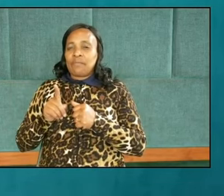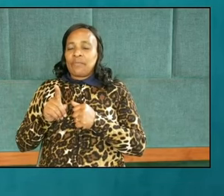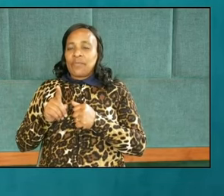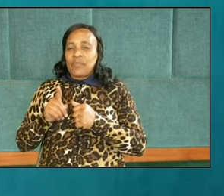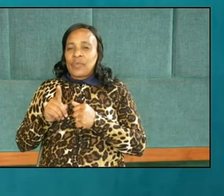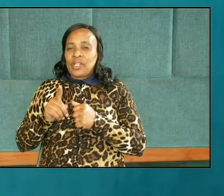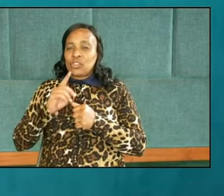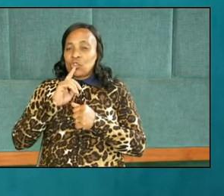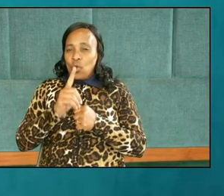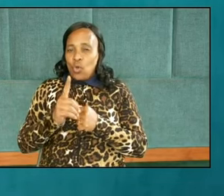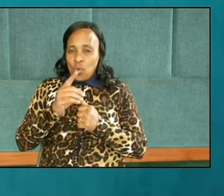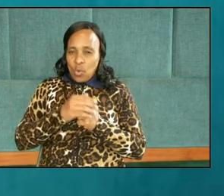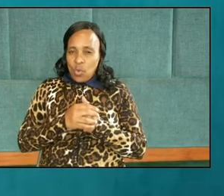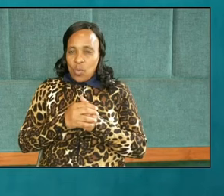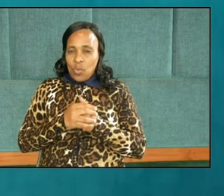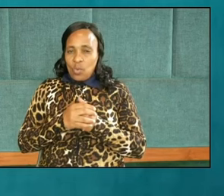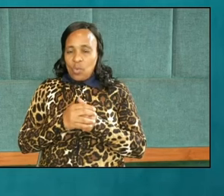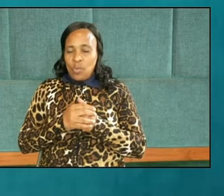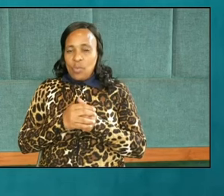So,